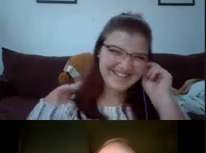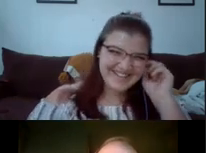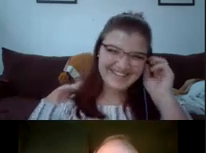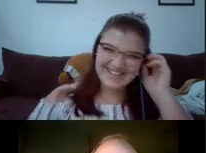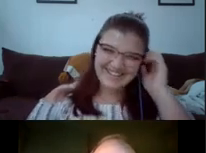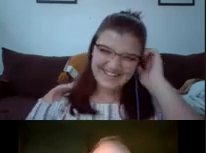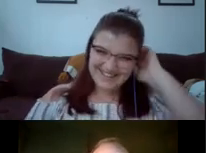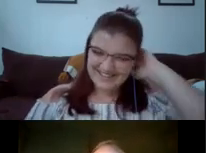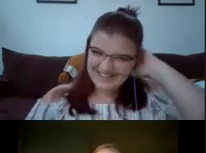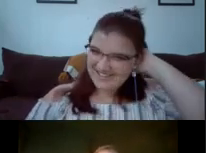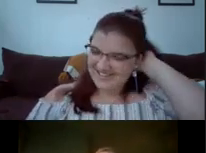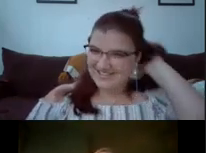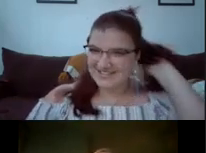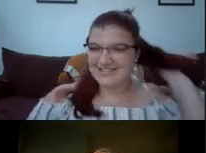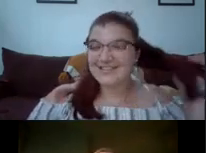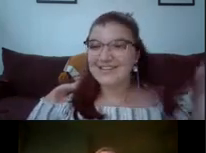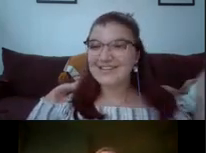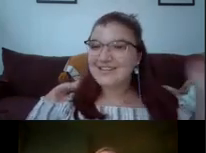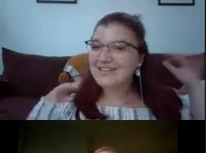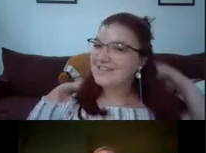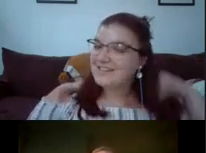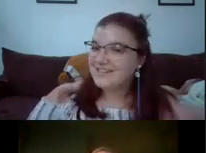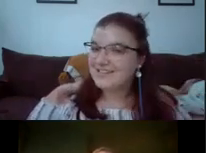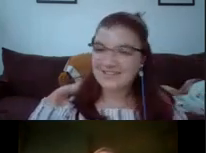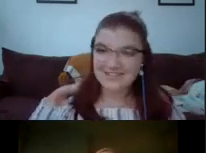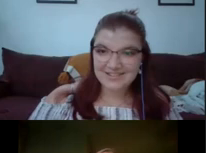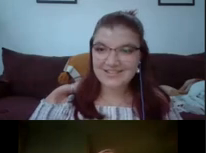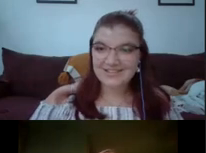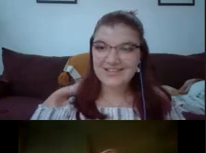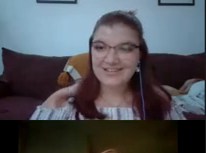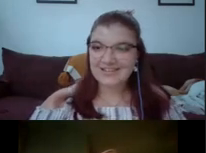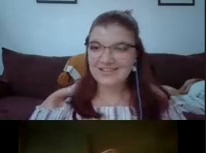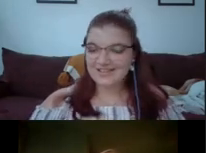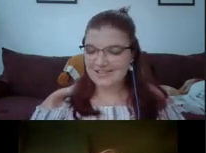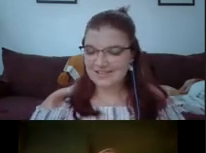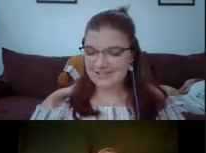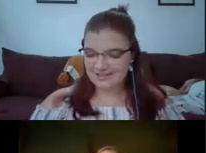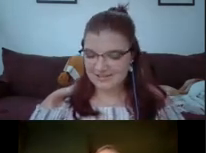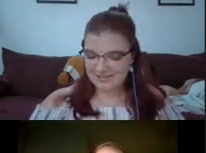just gotten our doctorates and needed jobs. Not so great for students who were tripling,